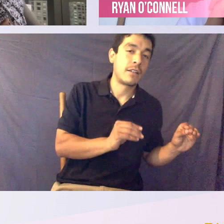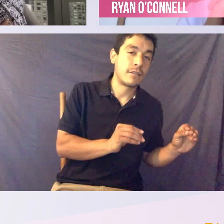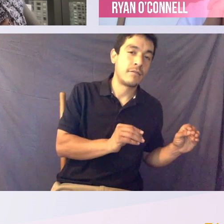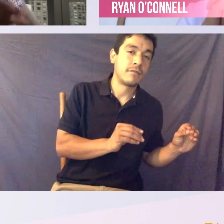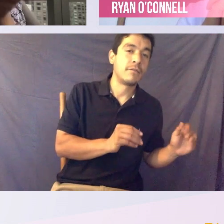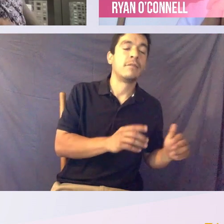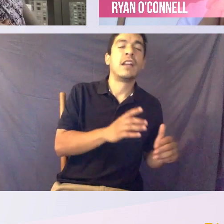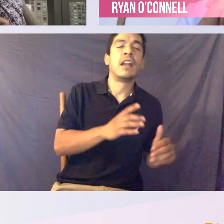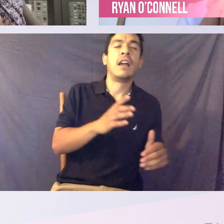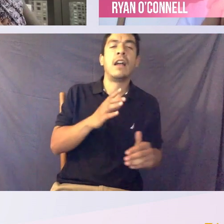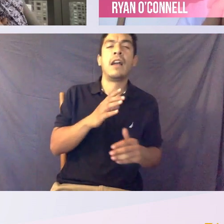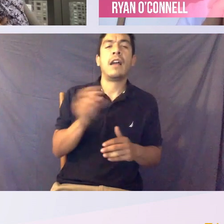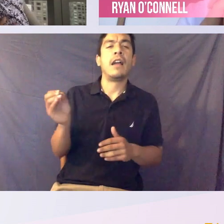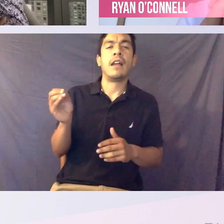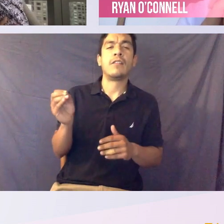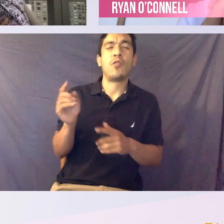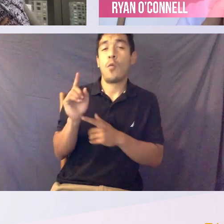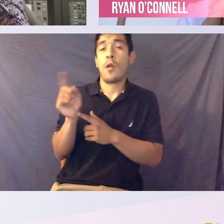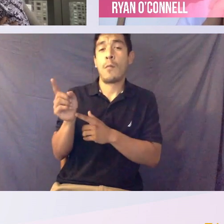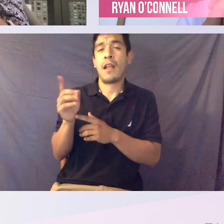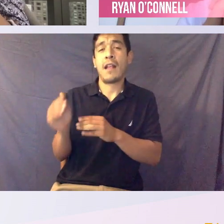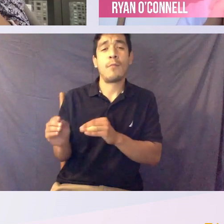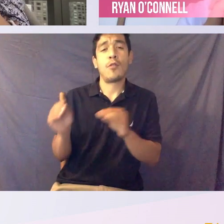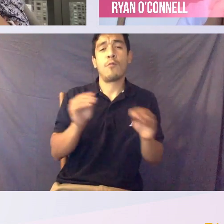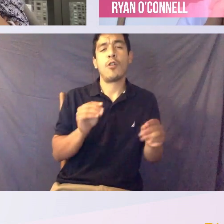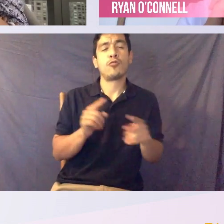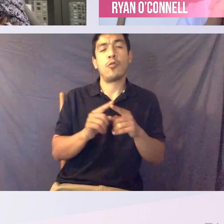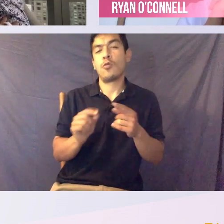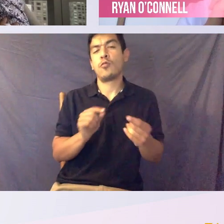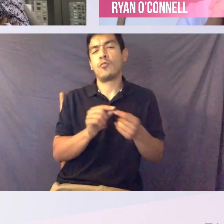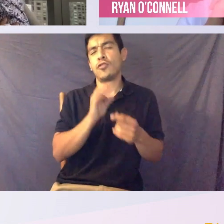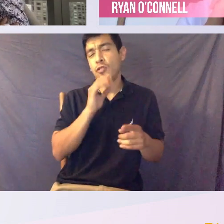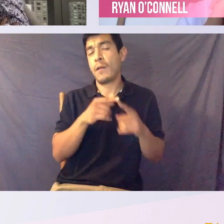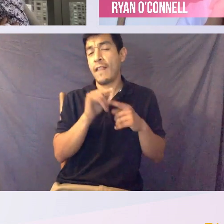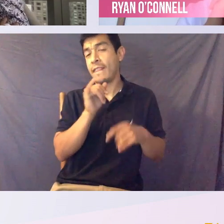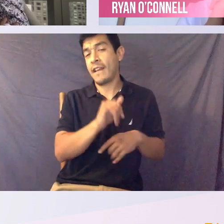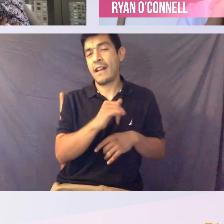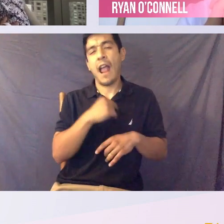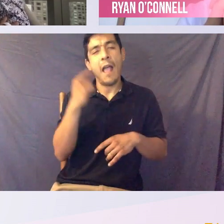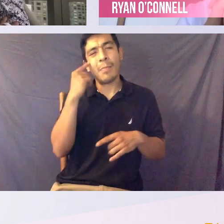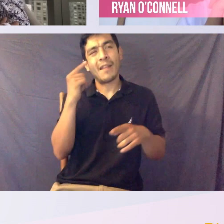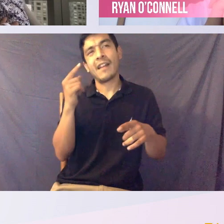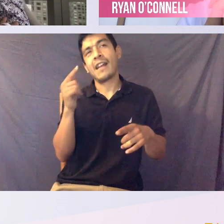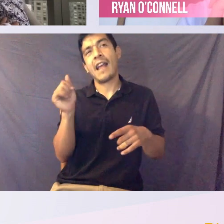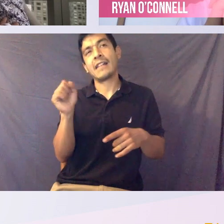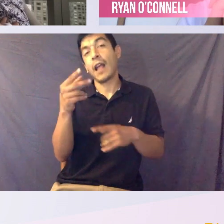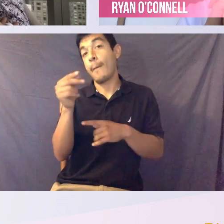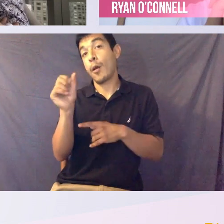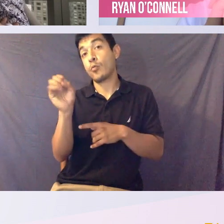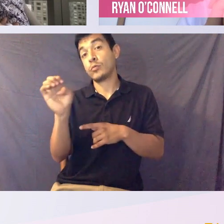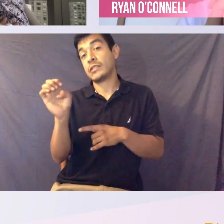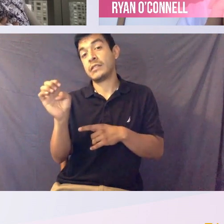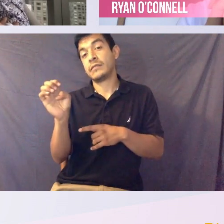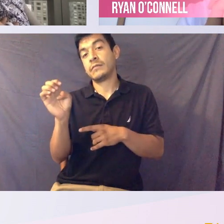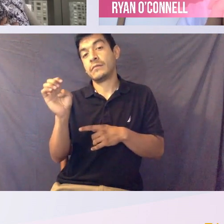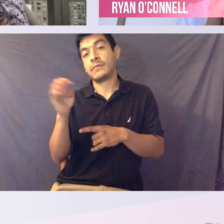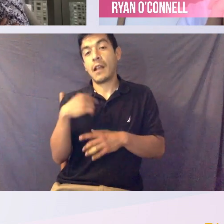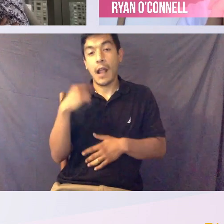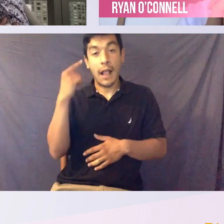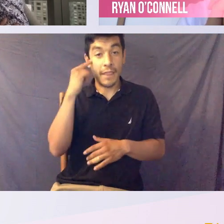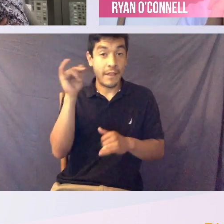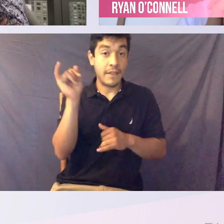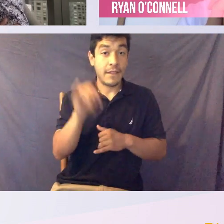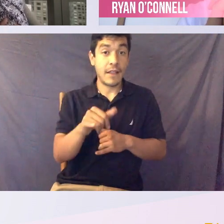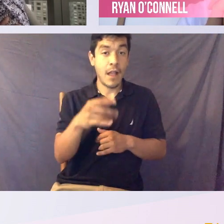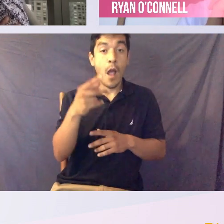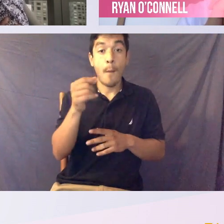you know, to specifically address your question and thinking about it in the context of Pose, I think that